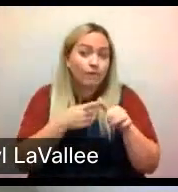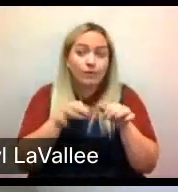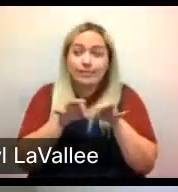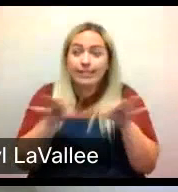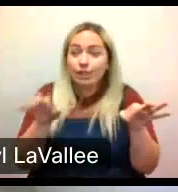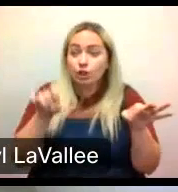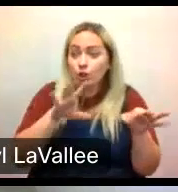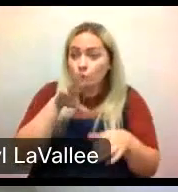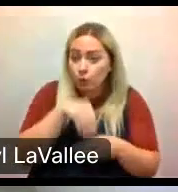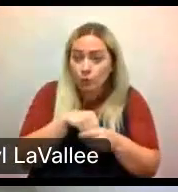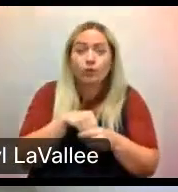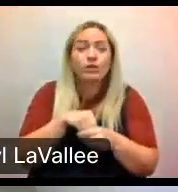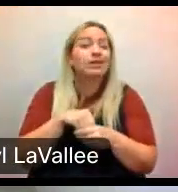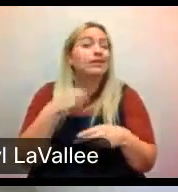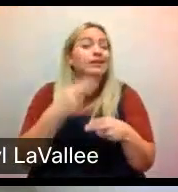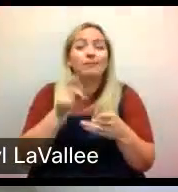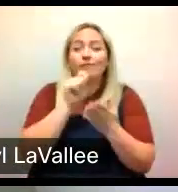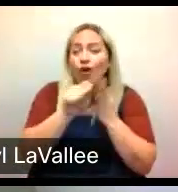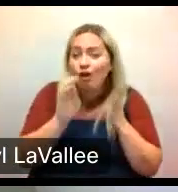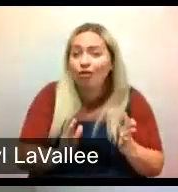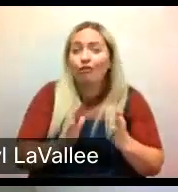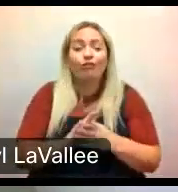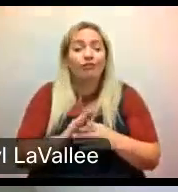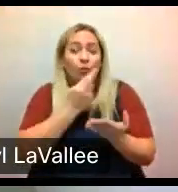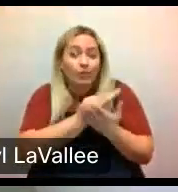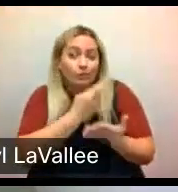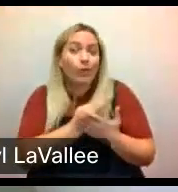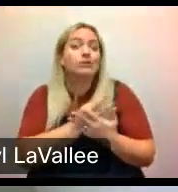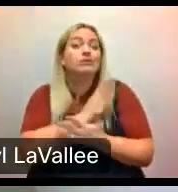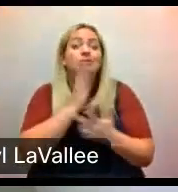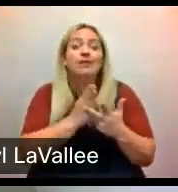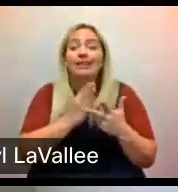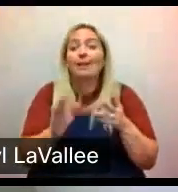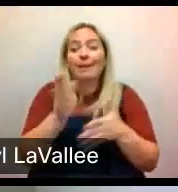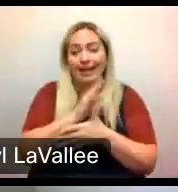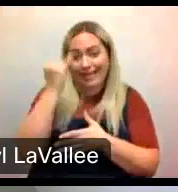include. It should include the name of the author, the source, and it should state the main idea.